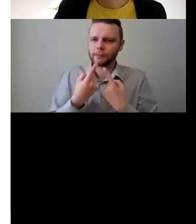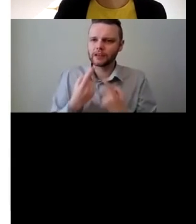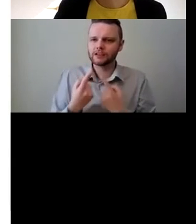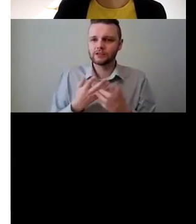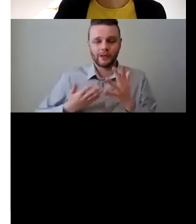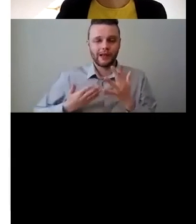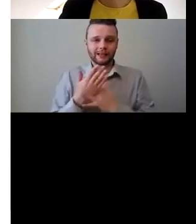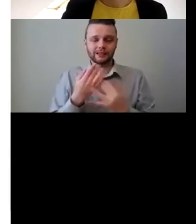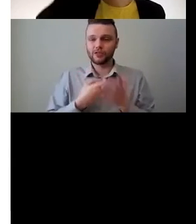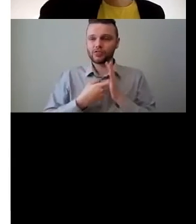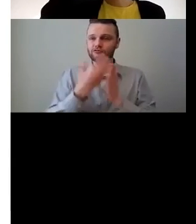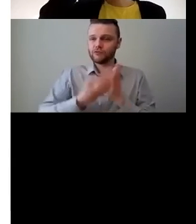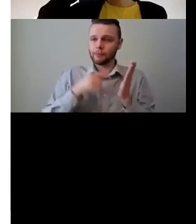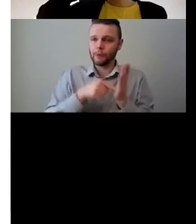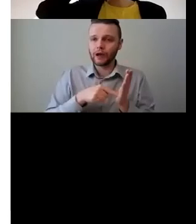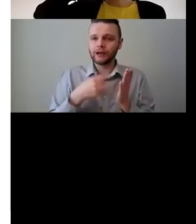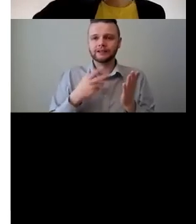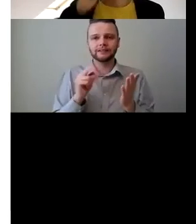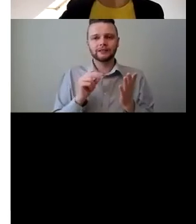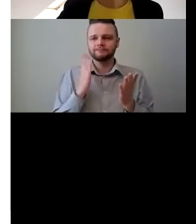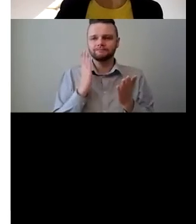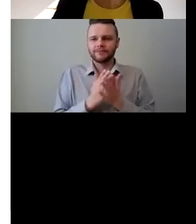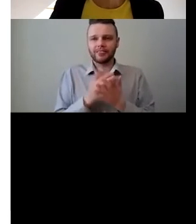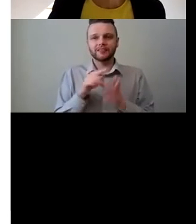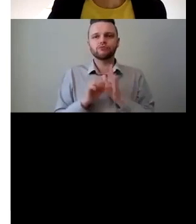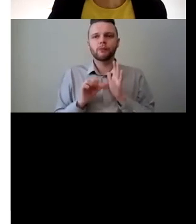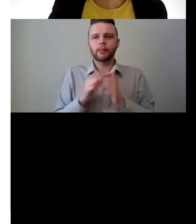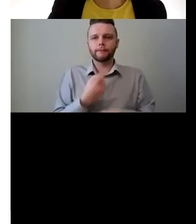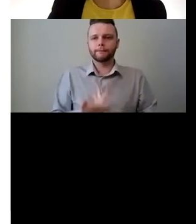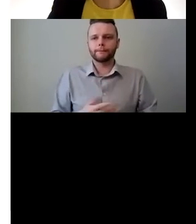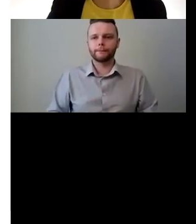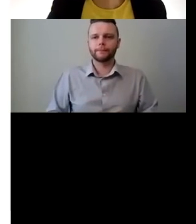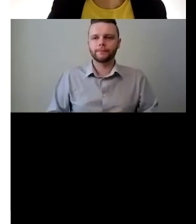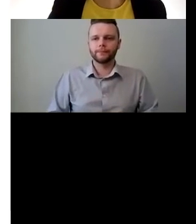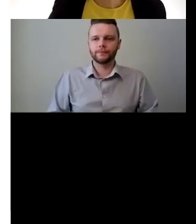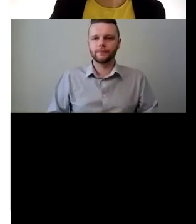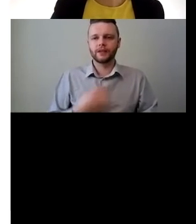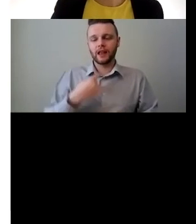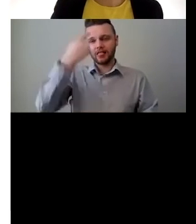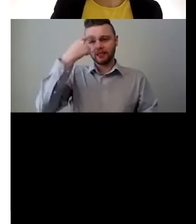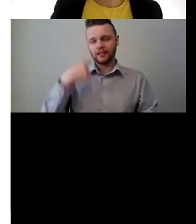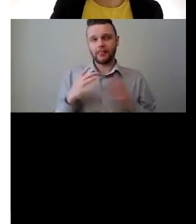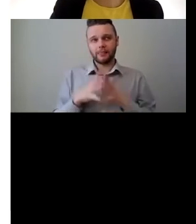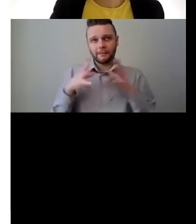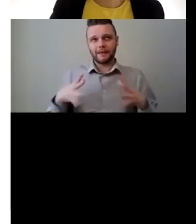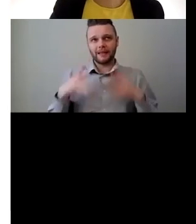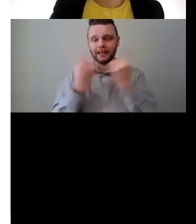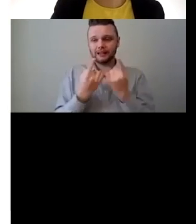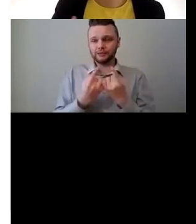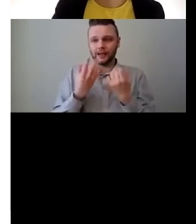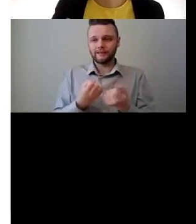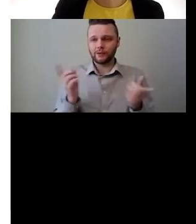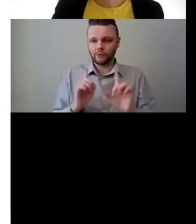So that really is a problem. And I think probably the biggest issue we have seen is